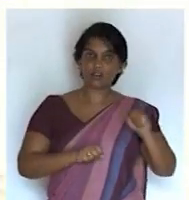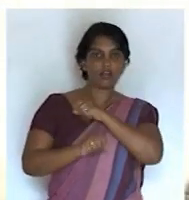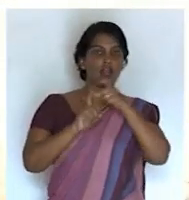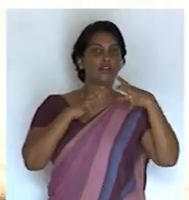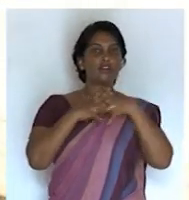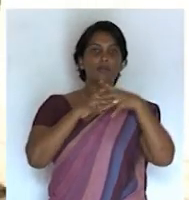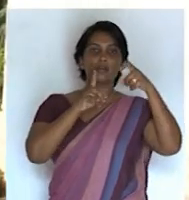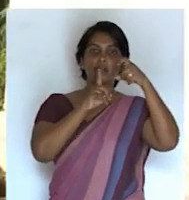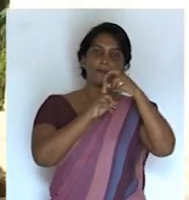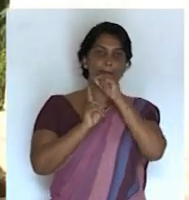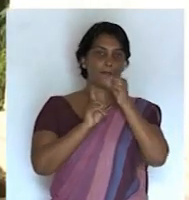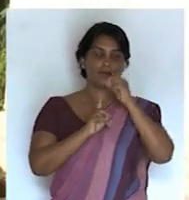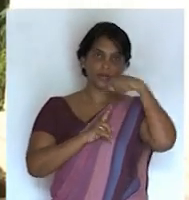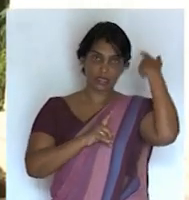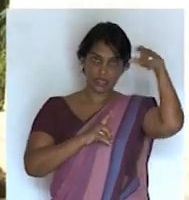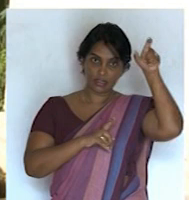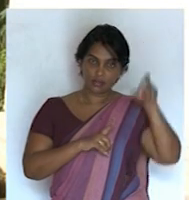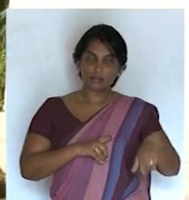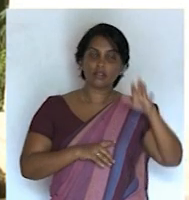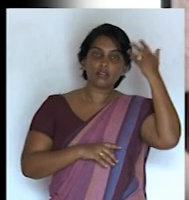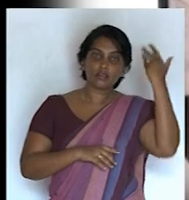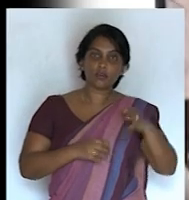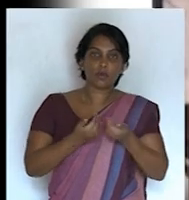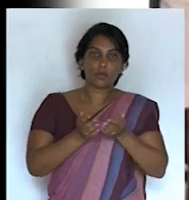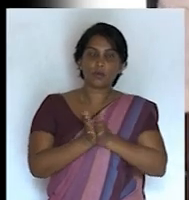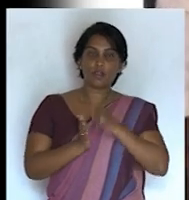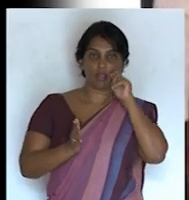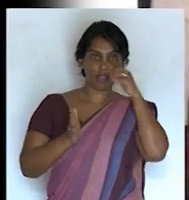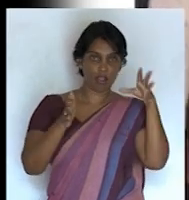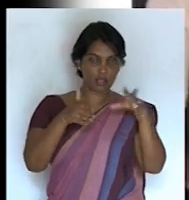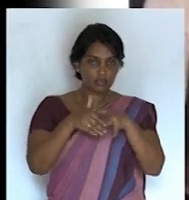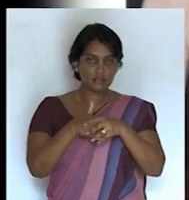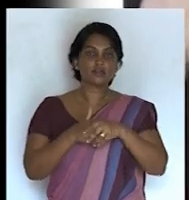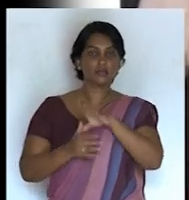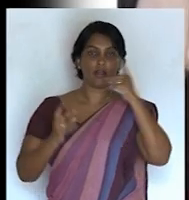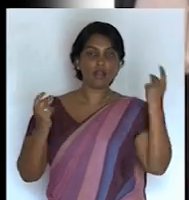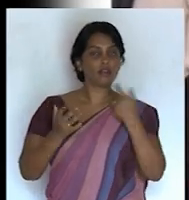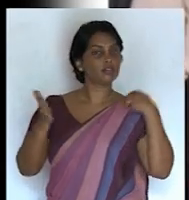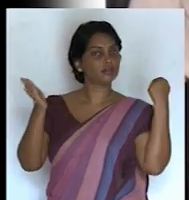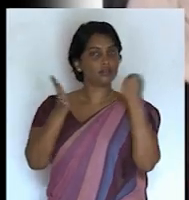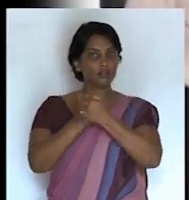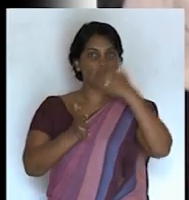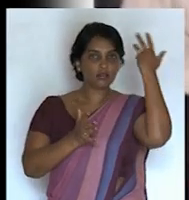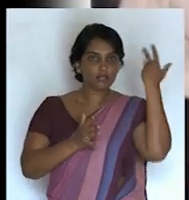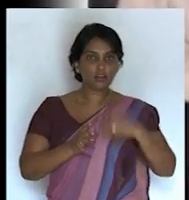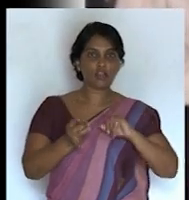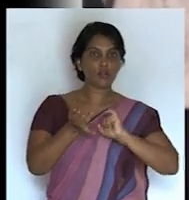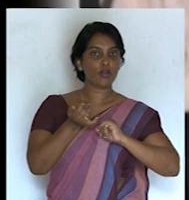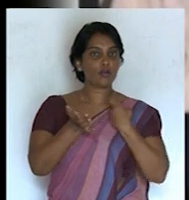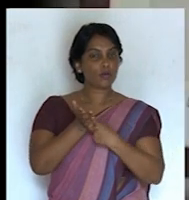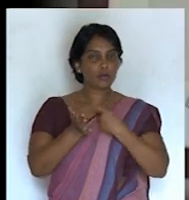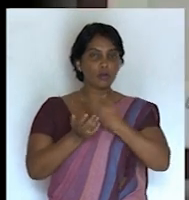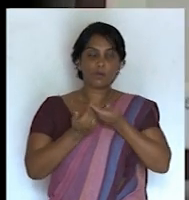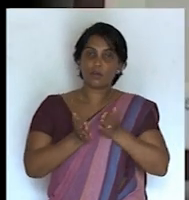Sri Lanka. This land was donated by Mrs. W.D. Pemavati to remember her